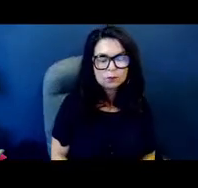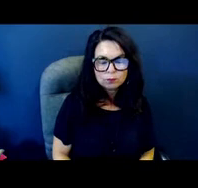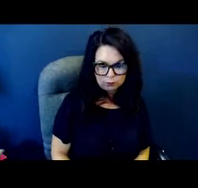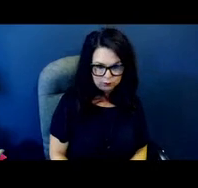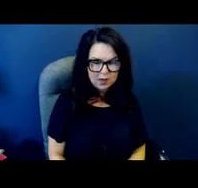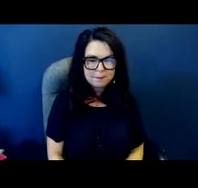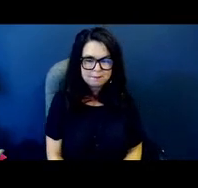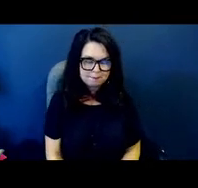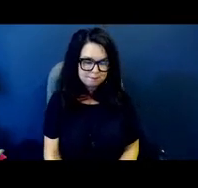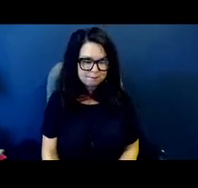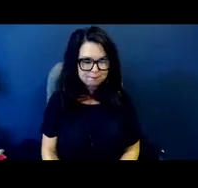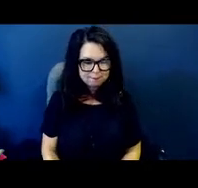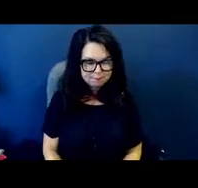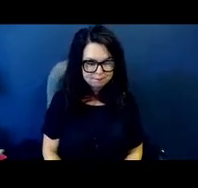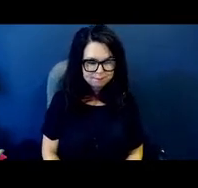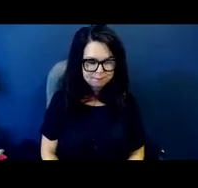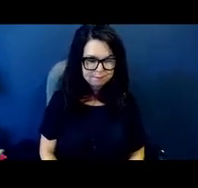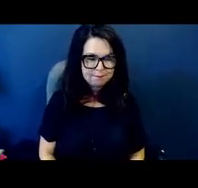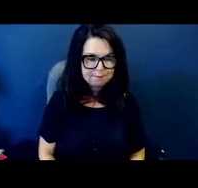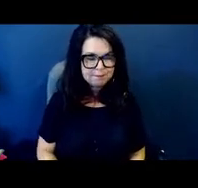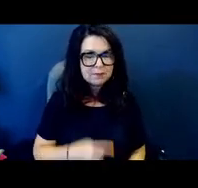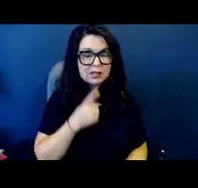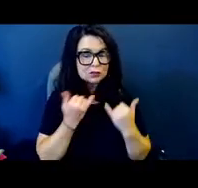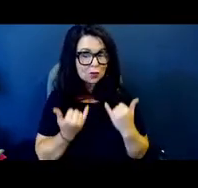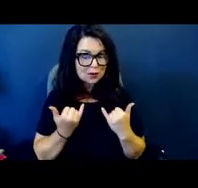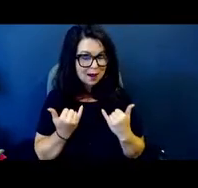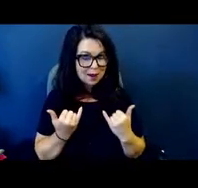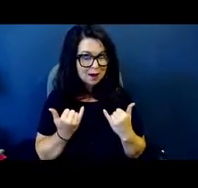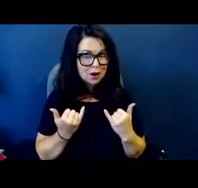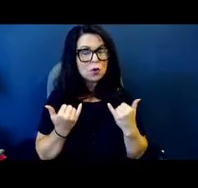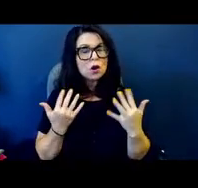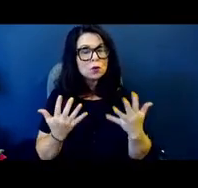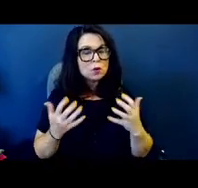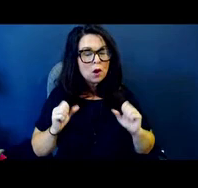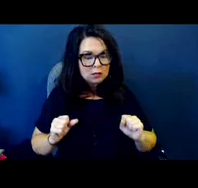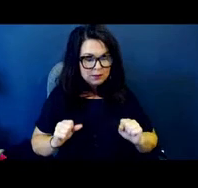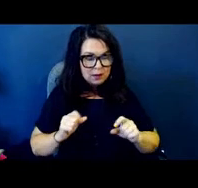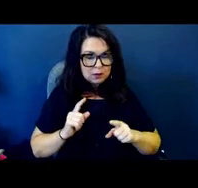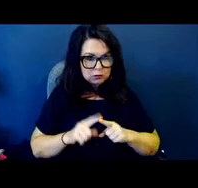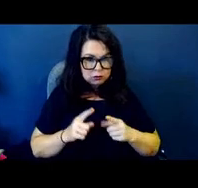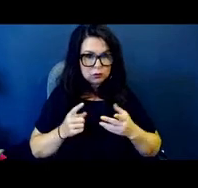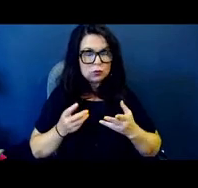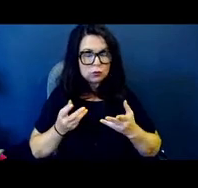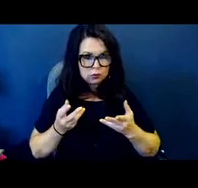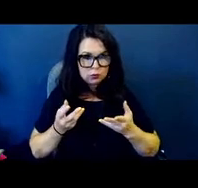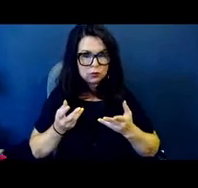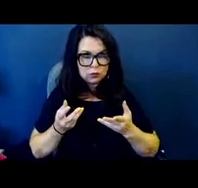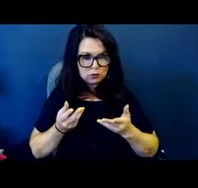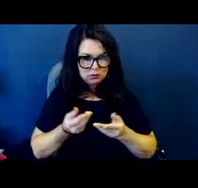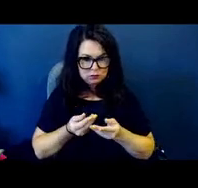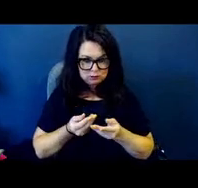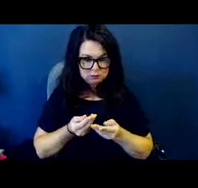All right. So now I'd like to be able to share the actual opportunity